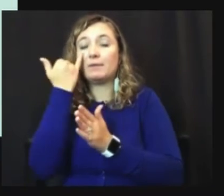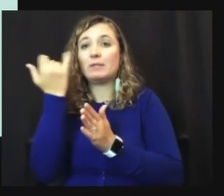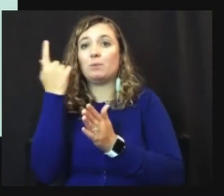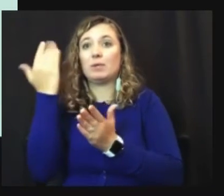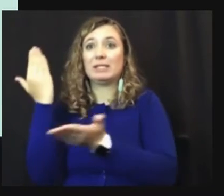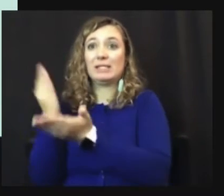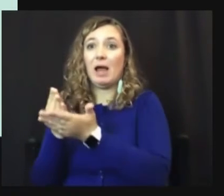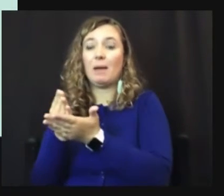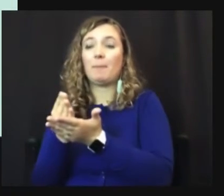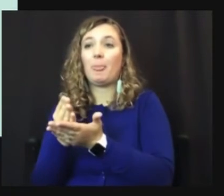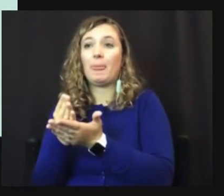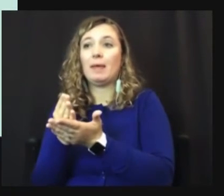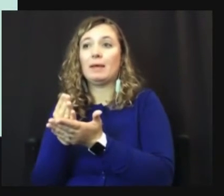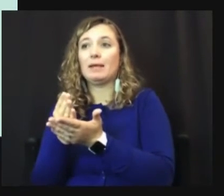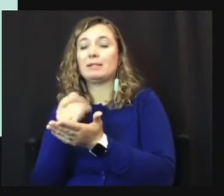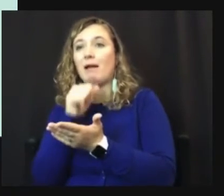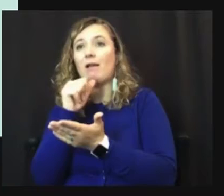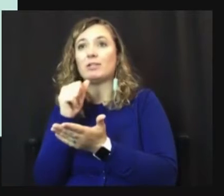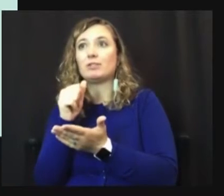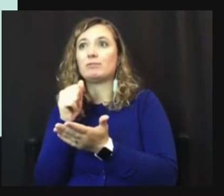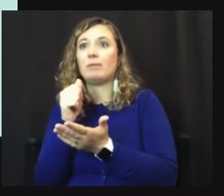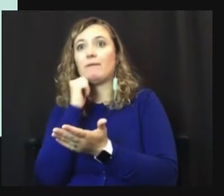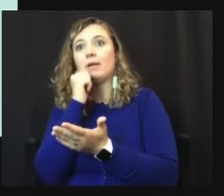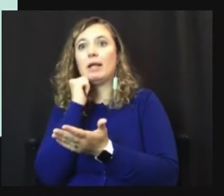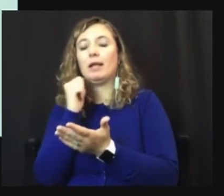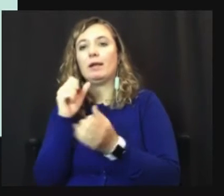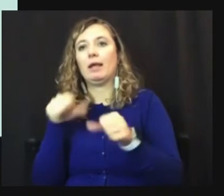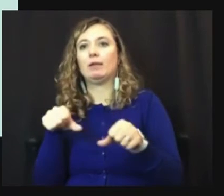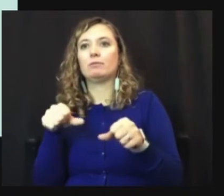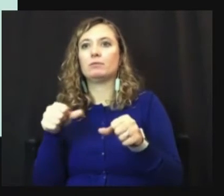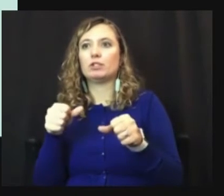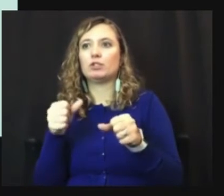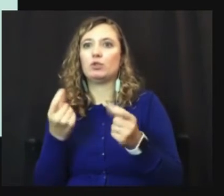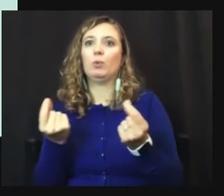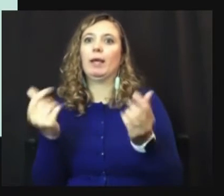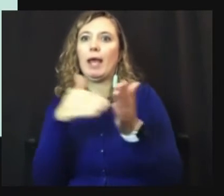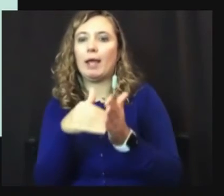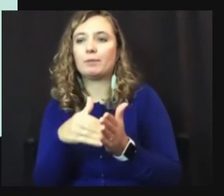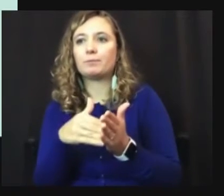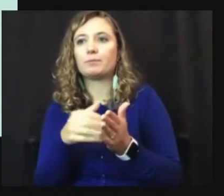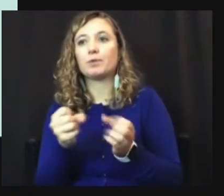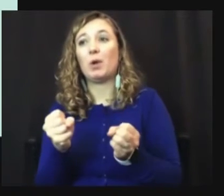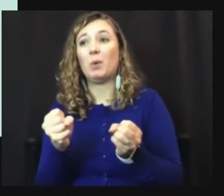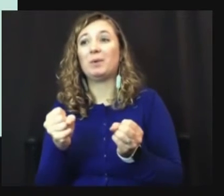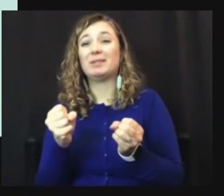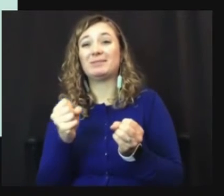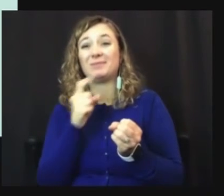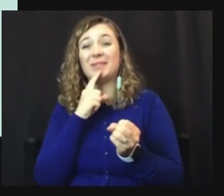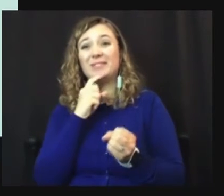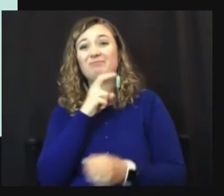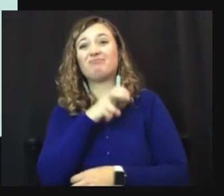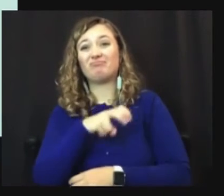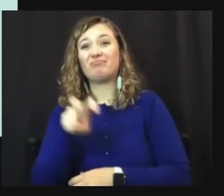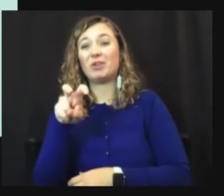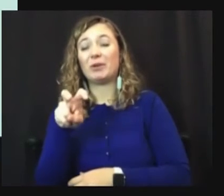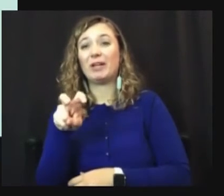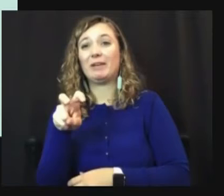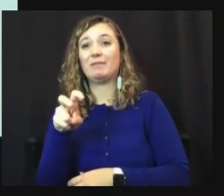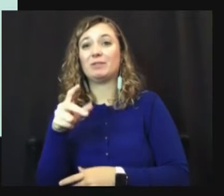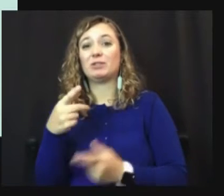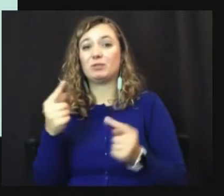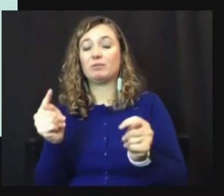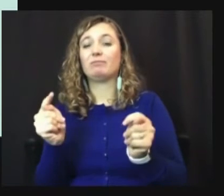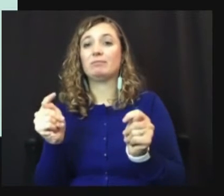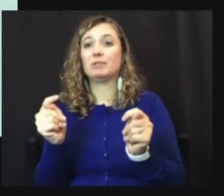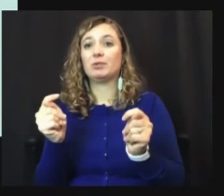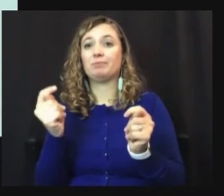form of preemptive self regulation. Reclaiming STEMs can really be a journey. And it's okay to